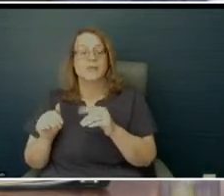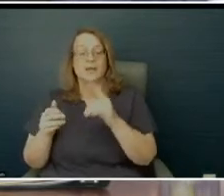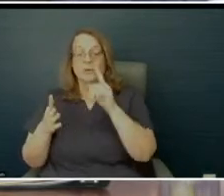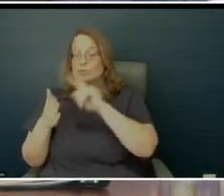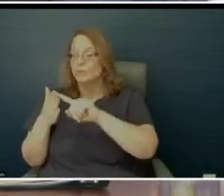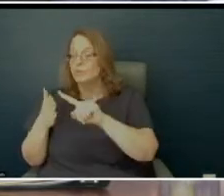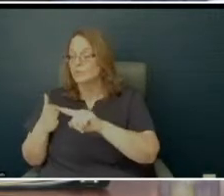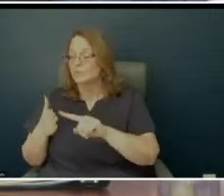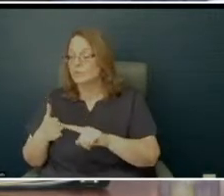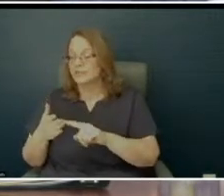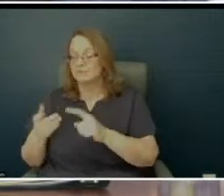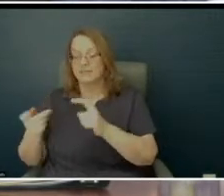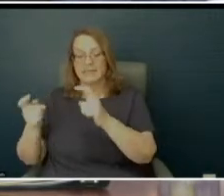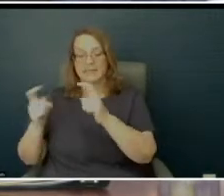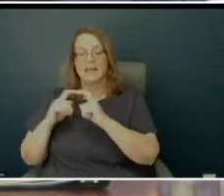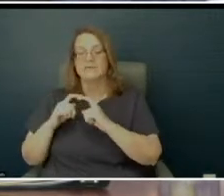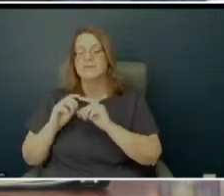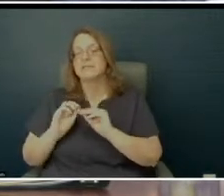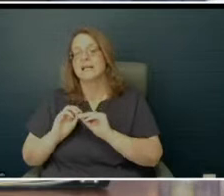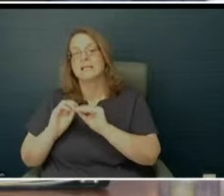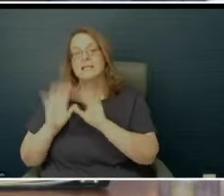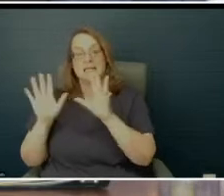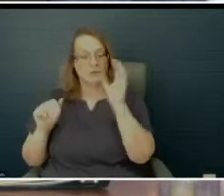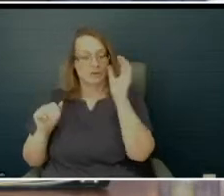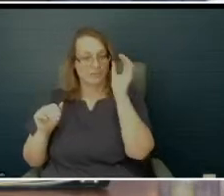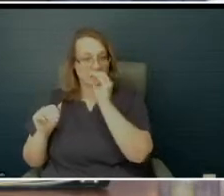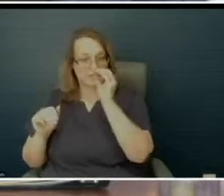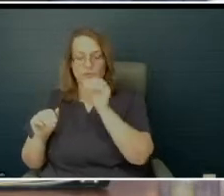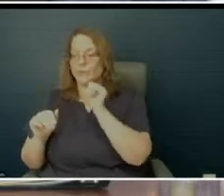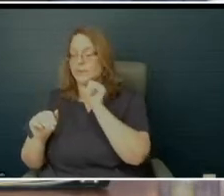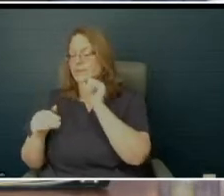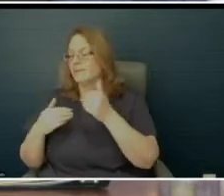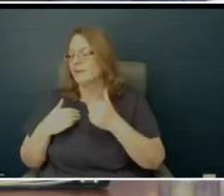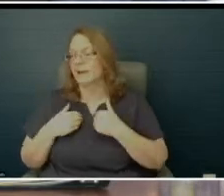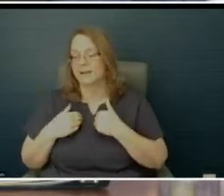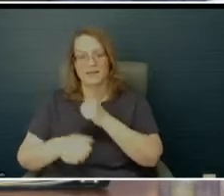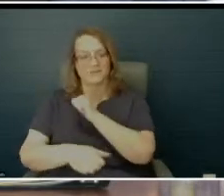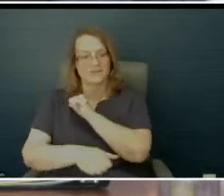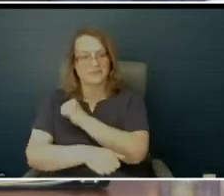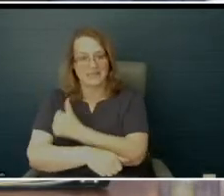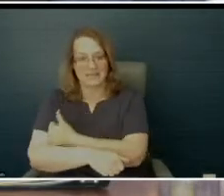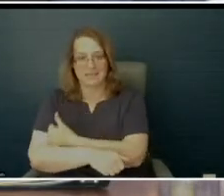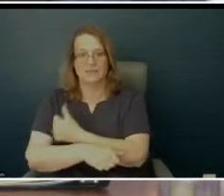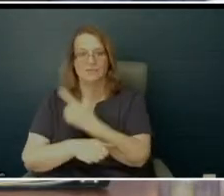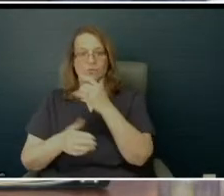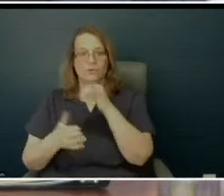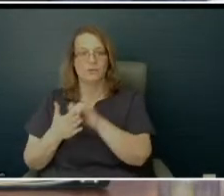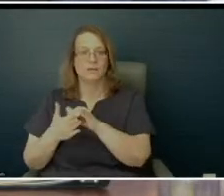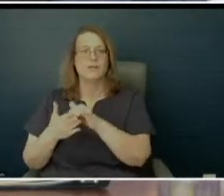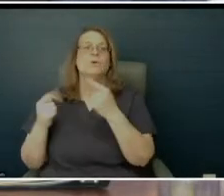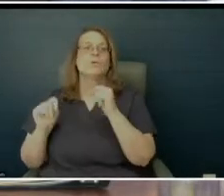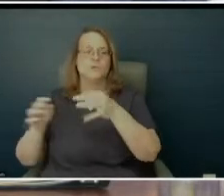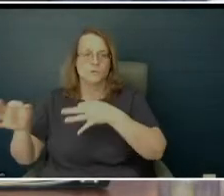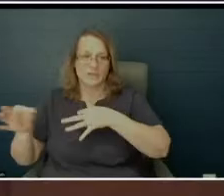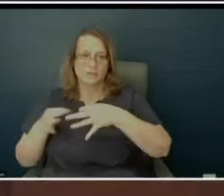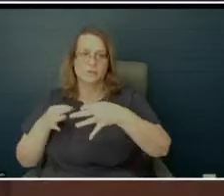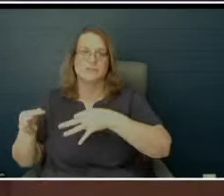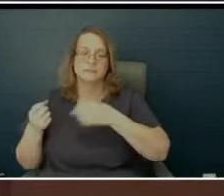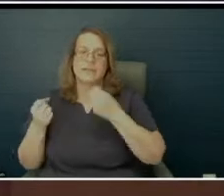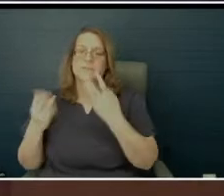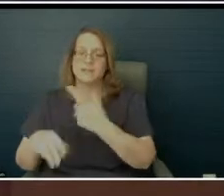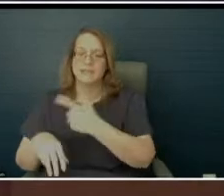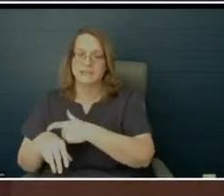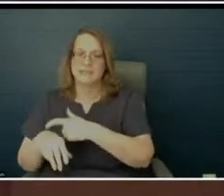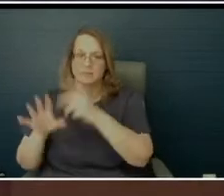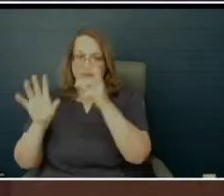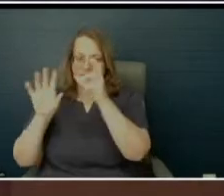that we simply did not have standing. And we tried to explain that to the president on numerous occasions. Let's take a